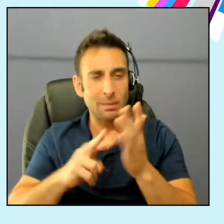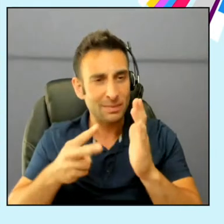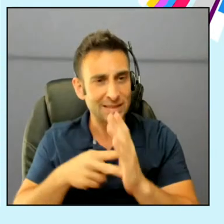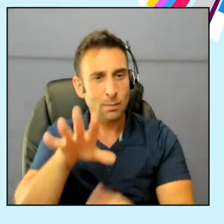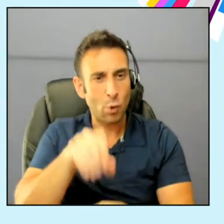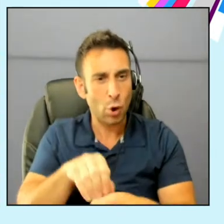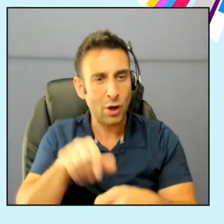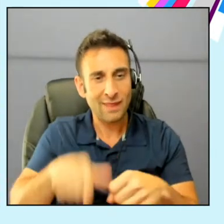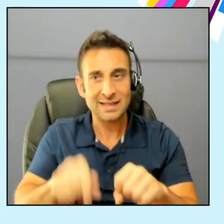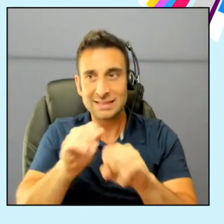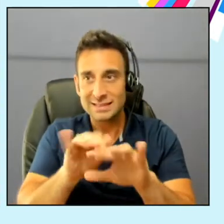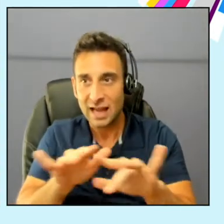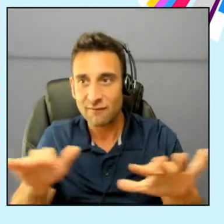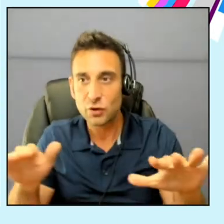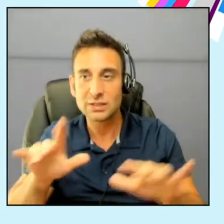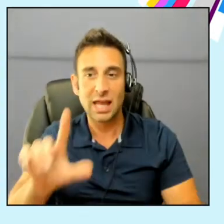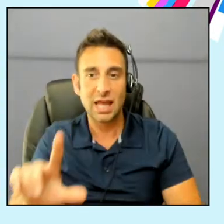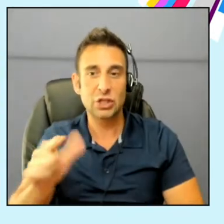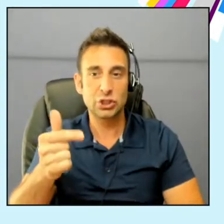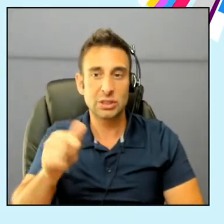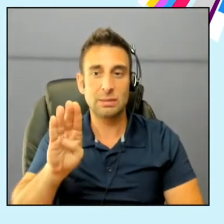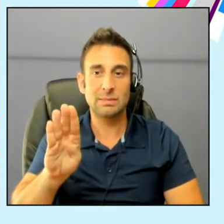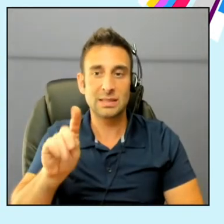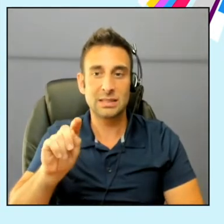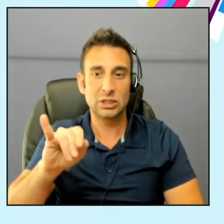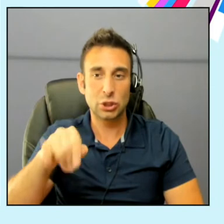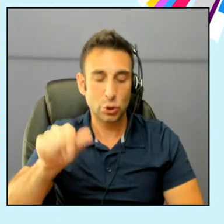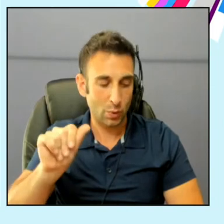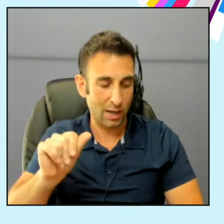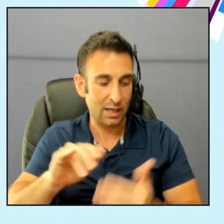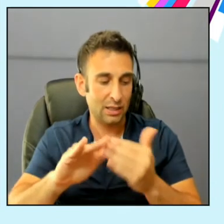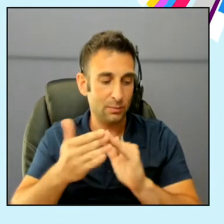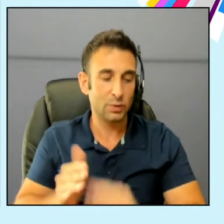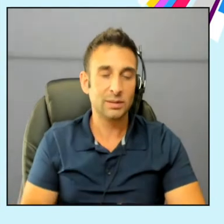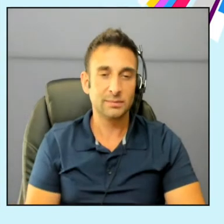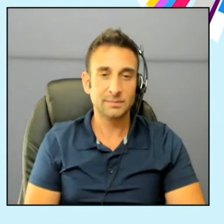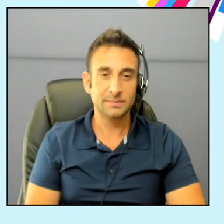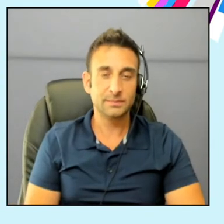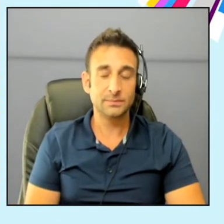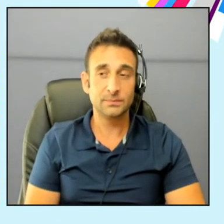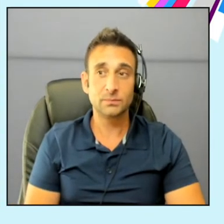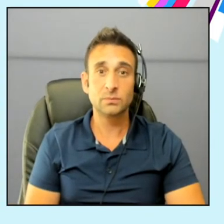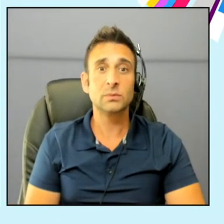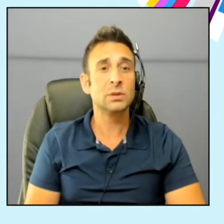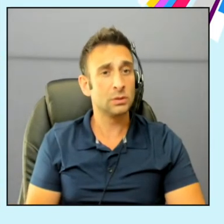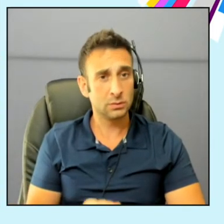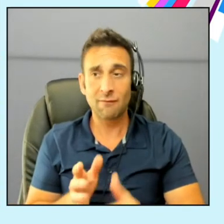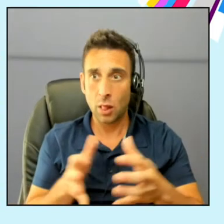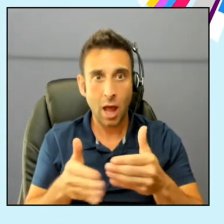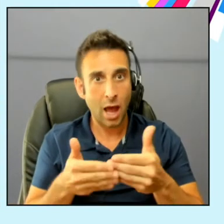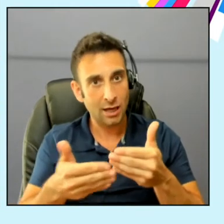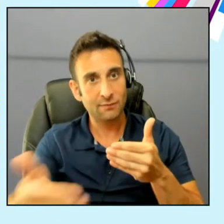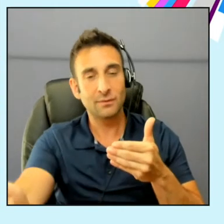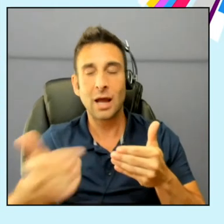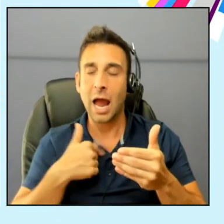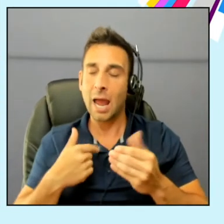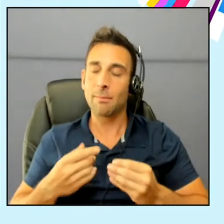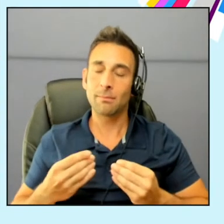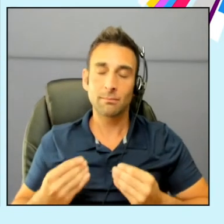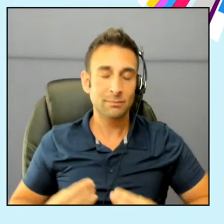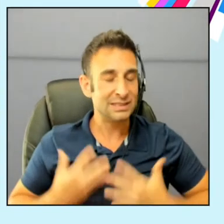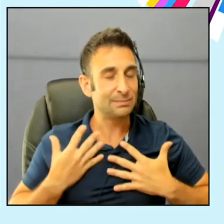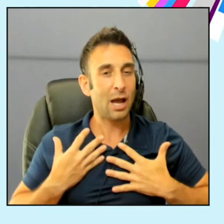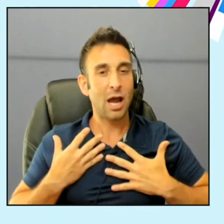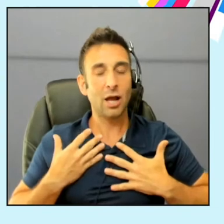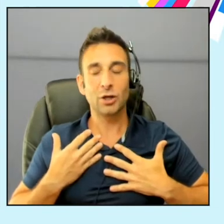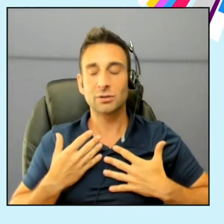diverse LGBTQIA plus community. We have a long way to go as a community, and yet I'm encouraged and inspired by